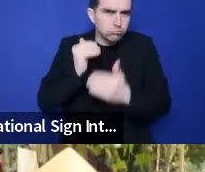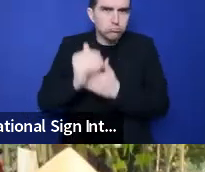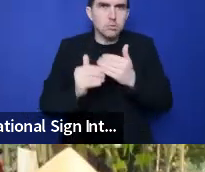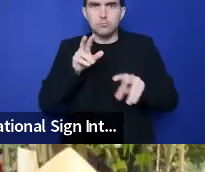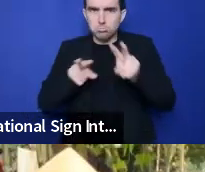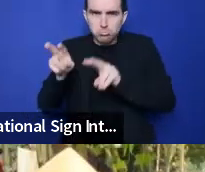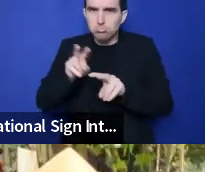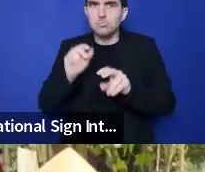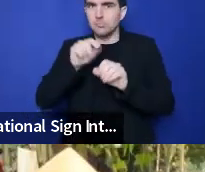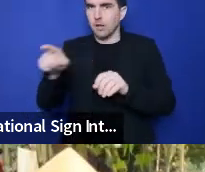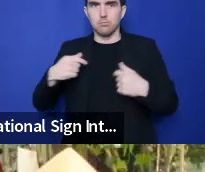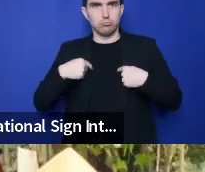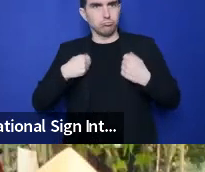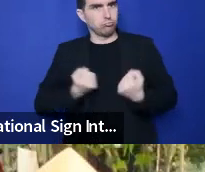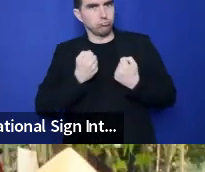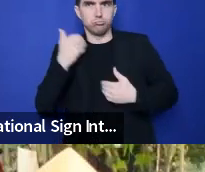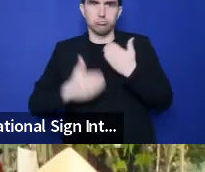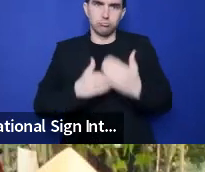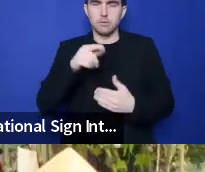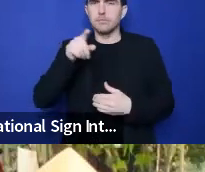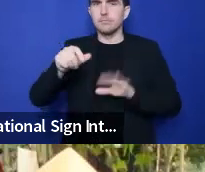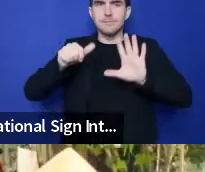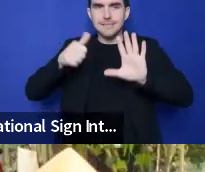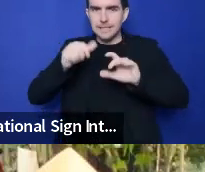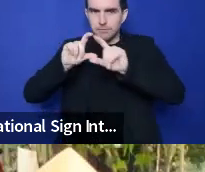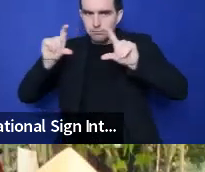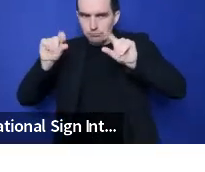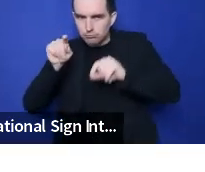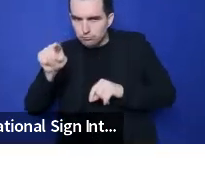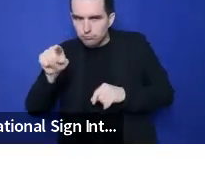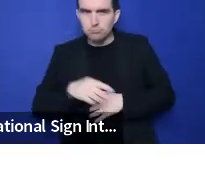and IDL services, as you can see in the pictures.